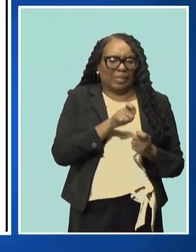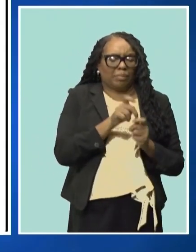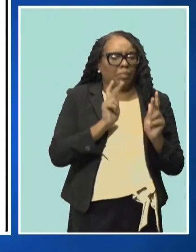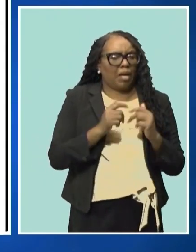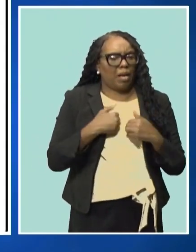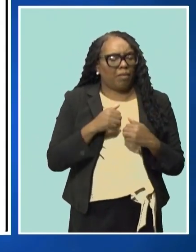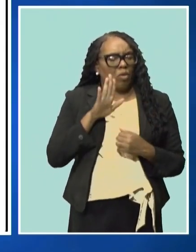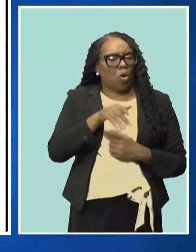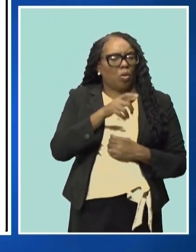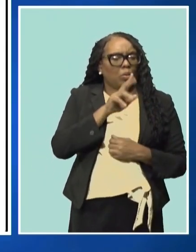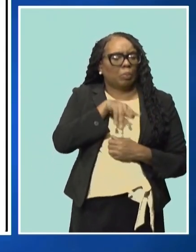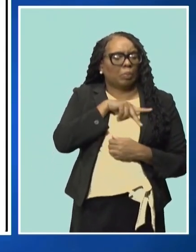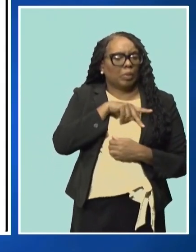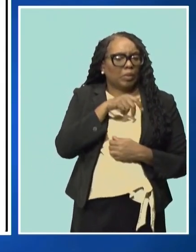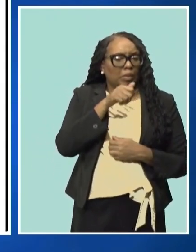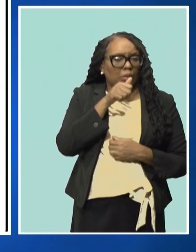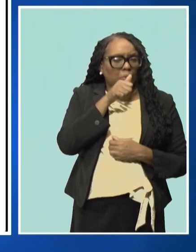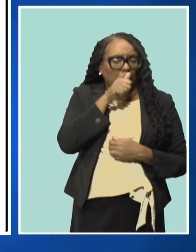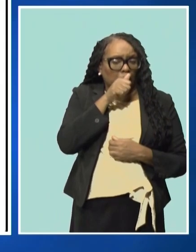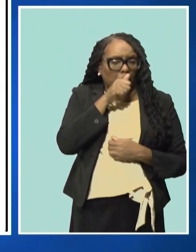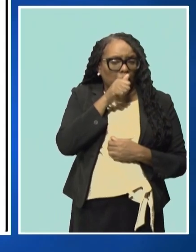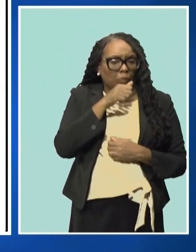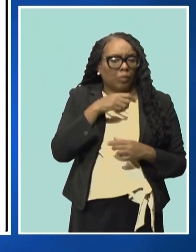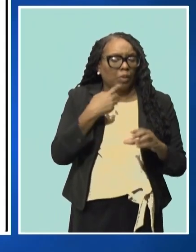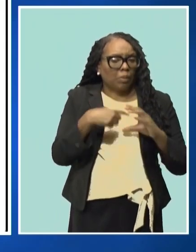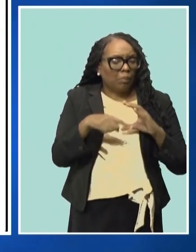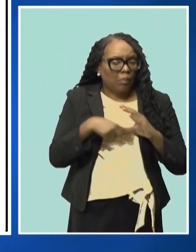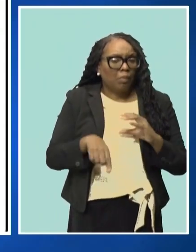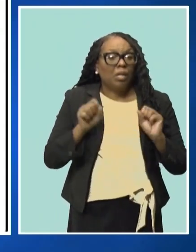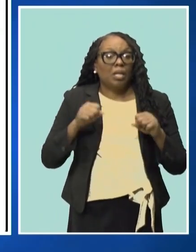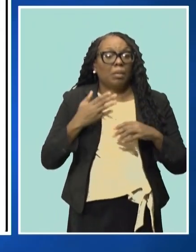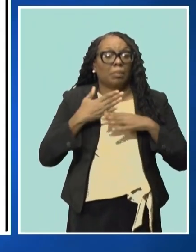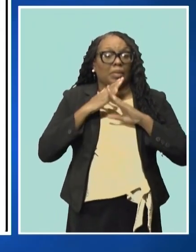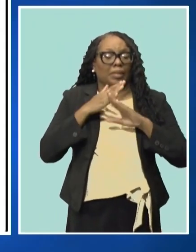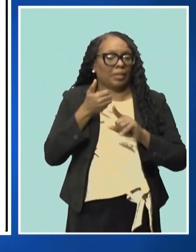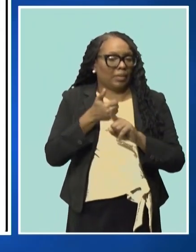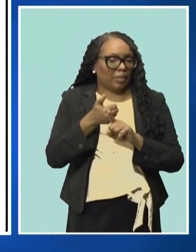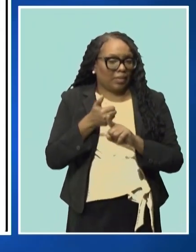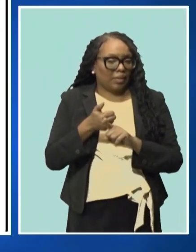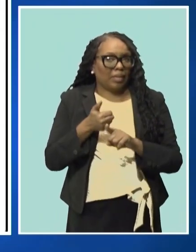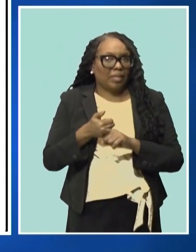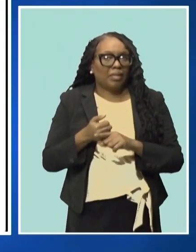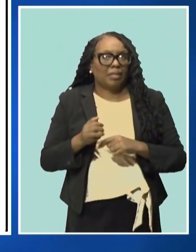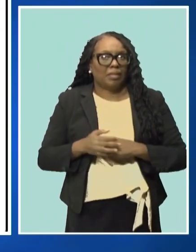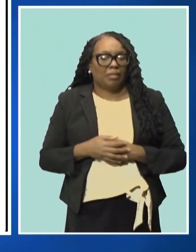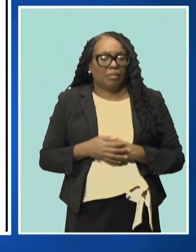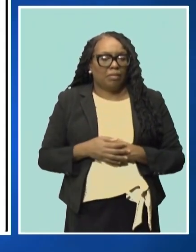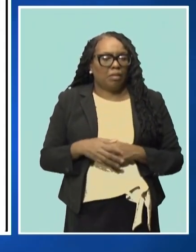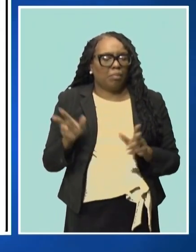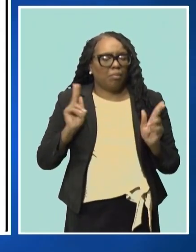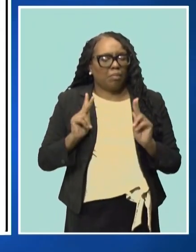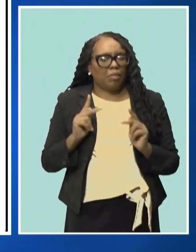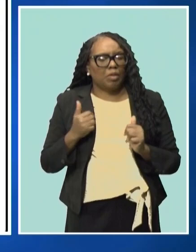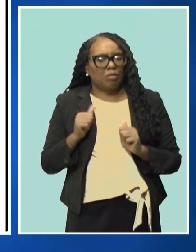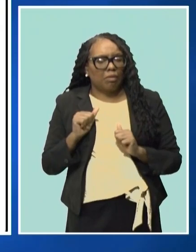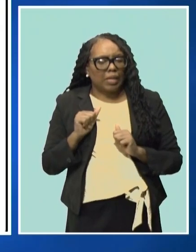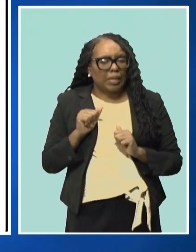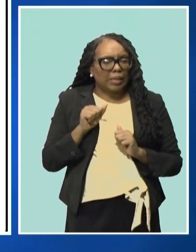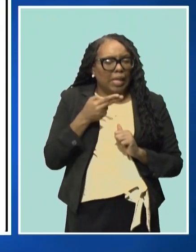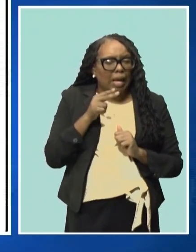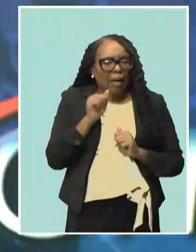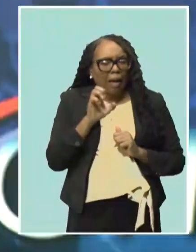that. So there are things you can do to protect yourself as the bad actors come looking for you.